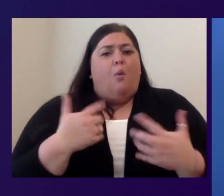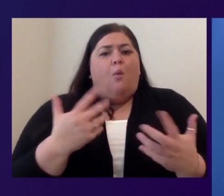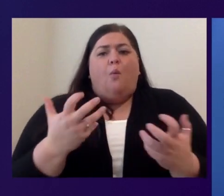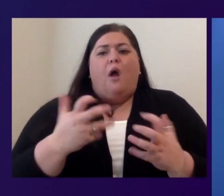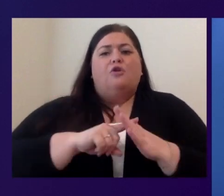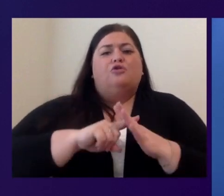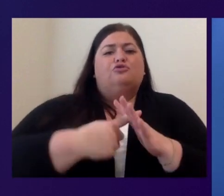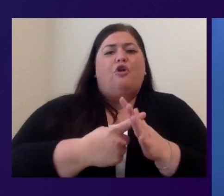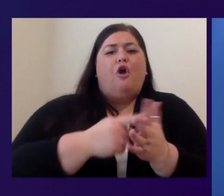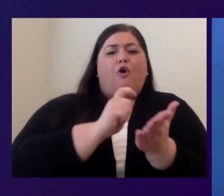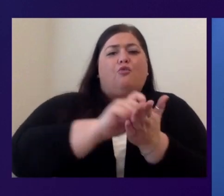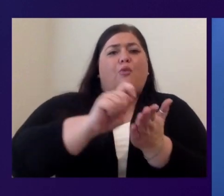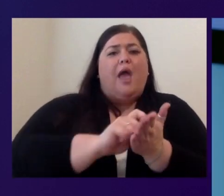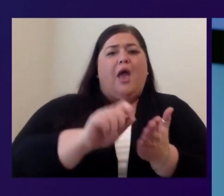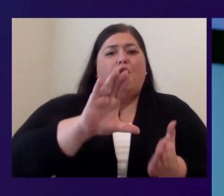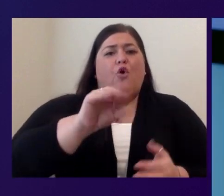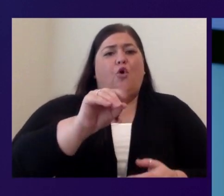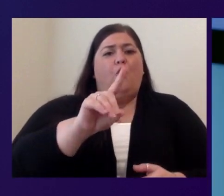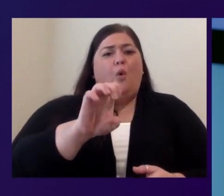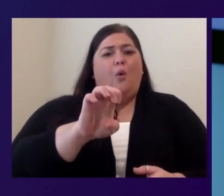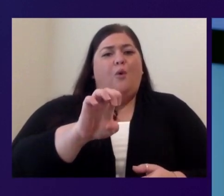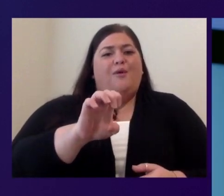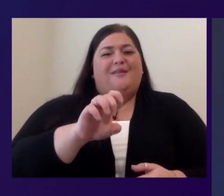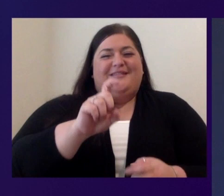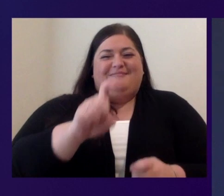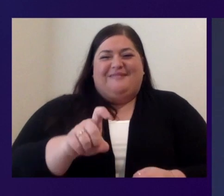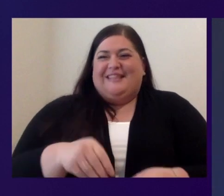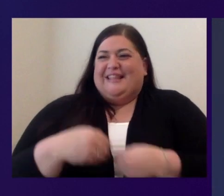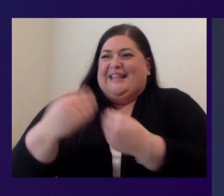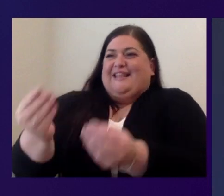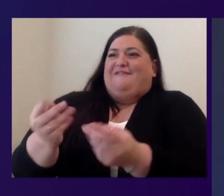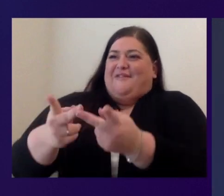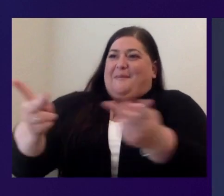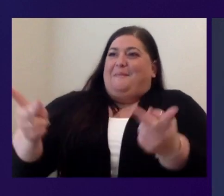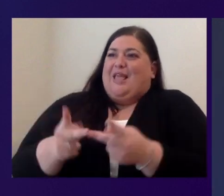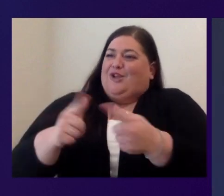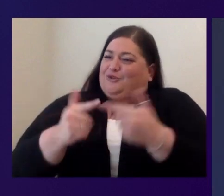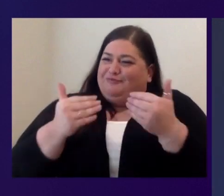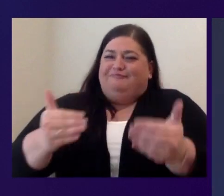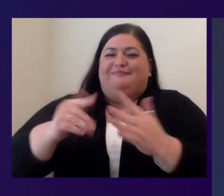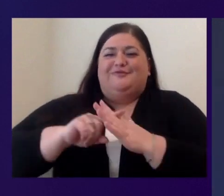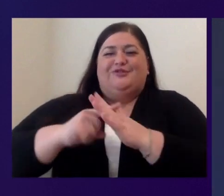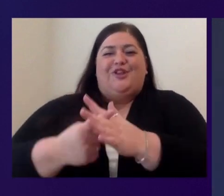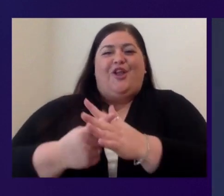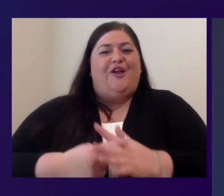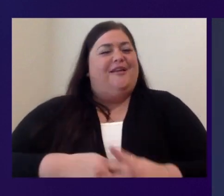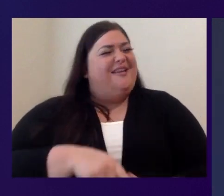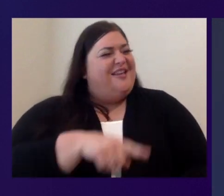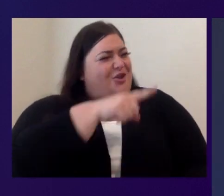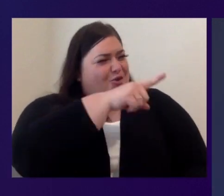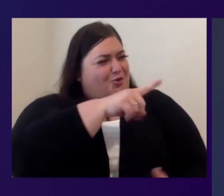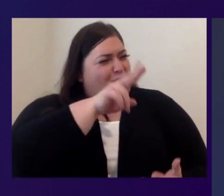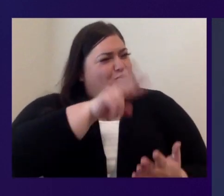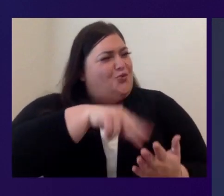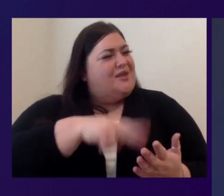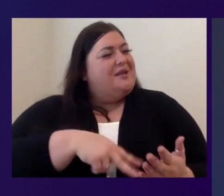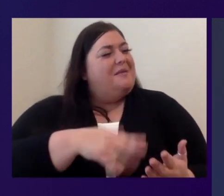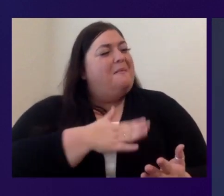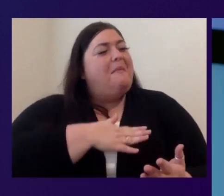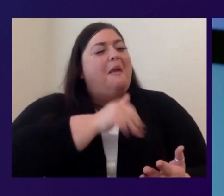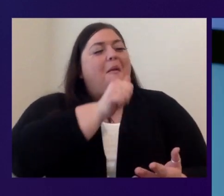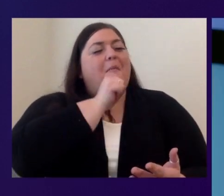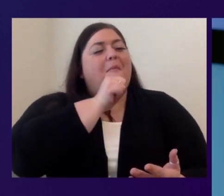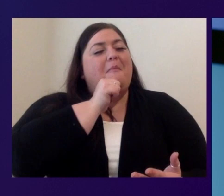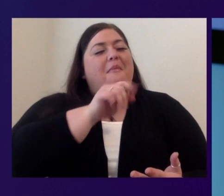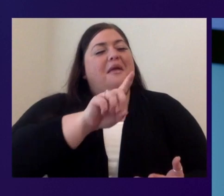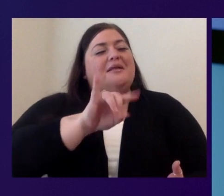where I can start writing code. So it's like you read my diary. I was writing this last night. Yeah, in my